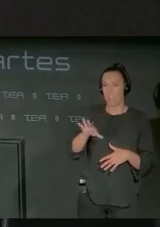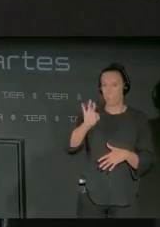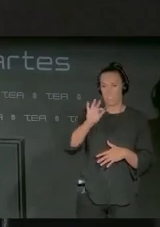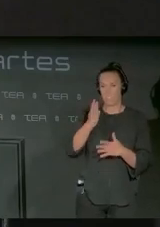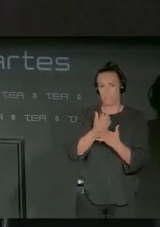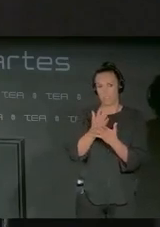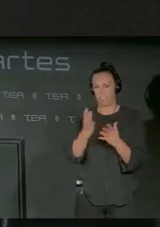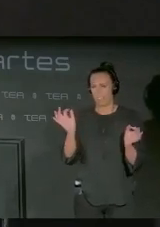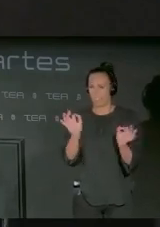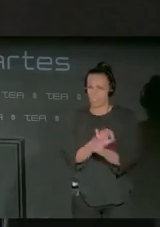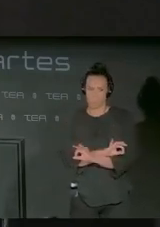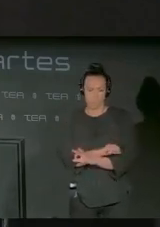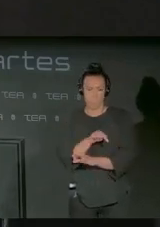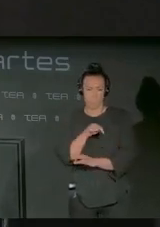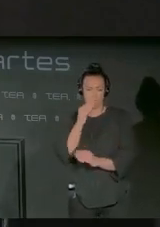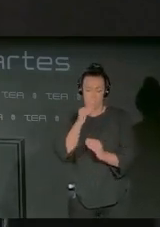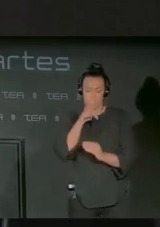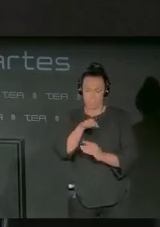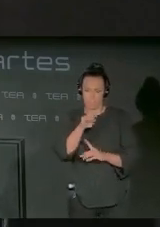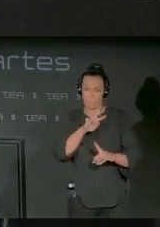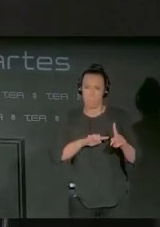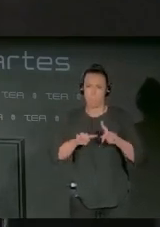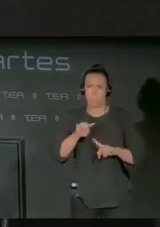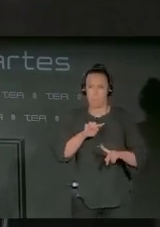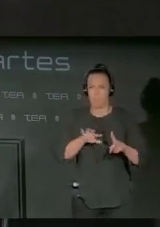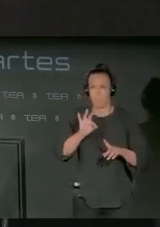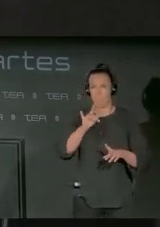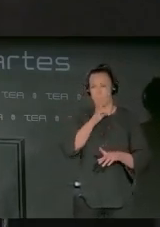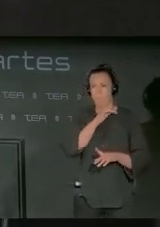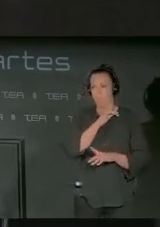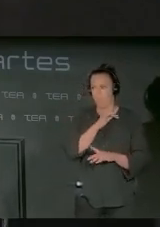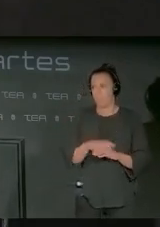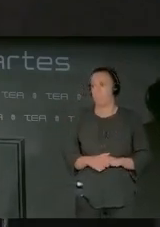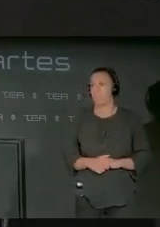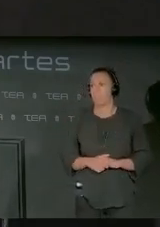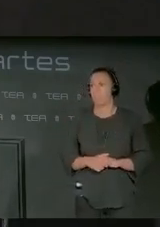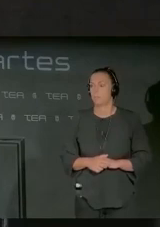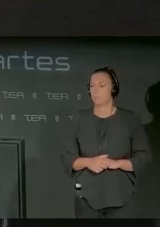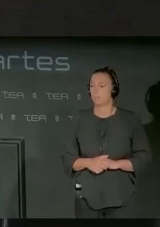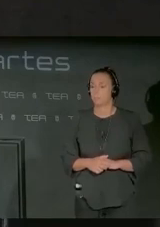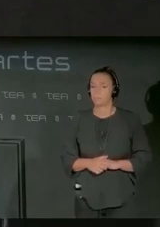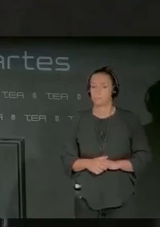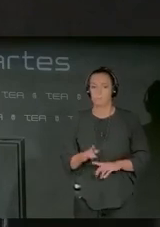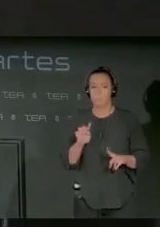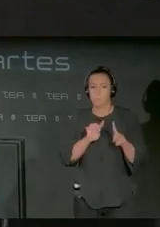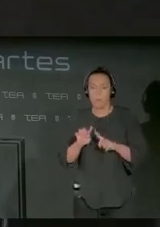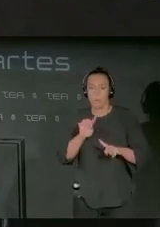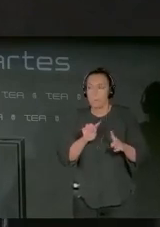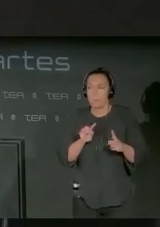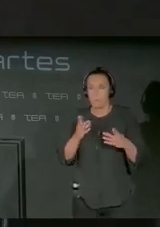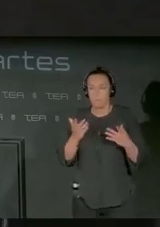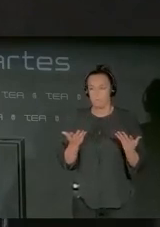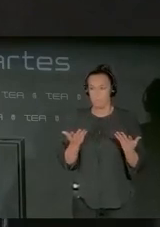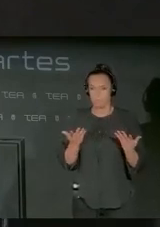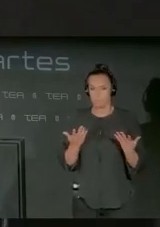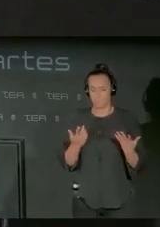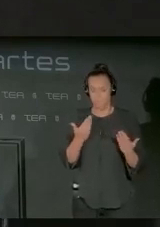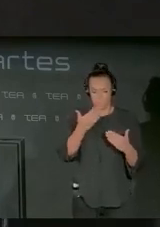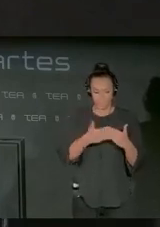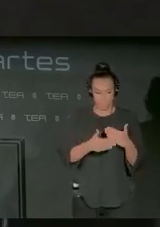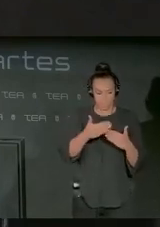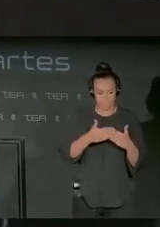the supply of jobs was limited. It was just that sometimes the provision was producing not the